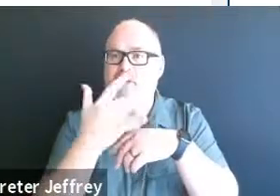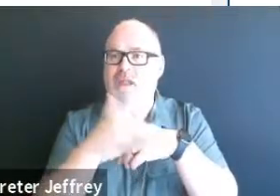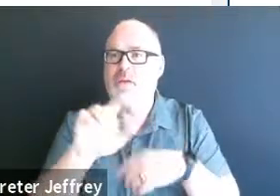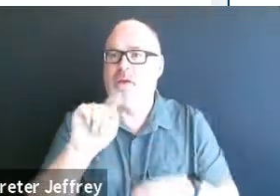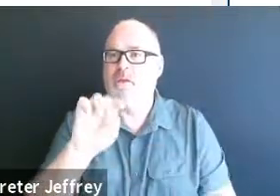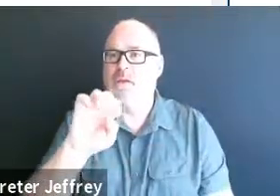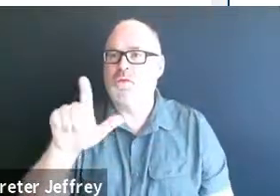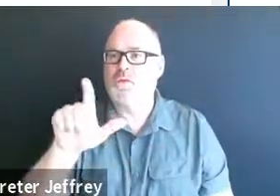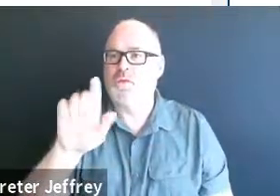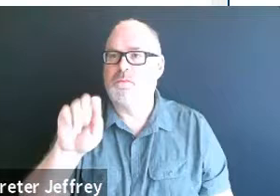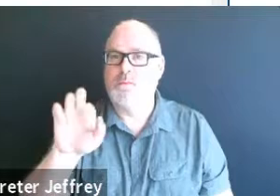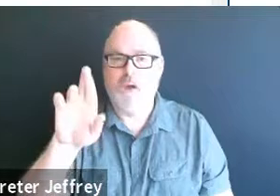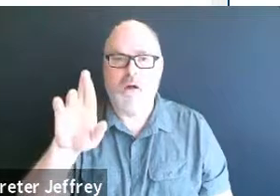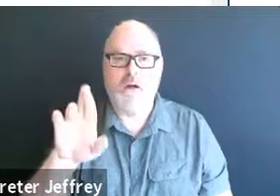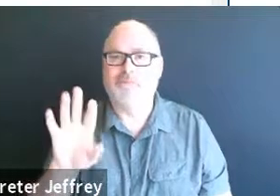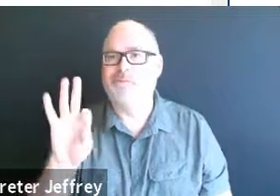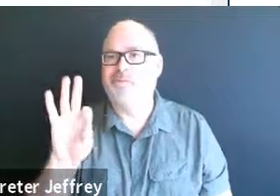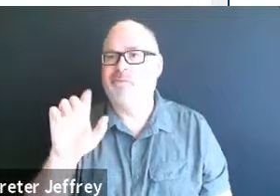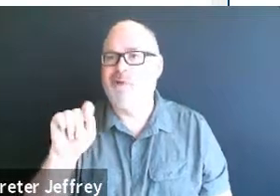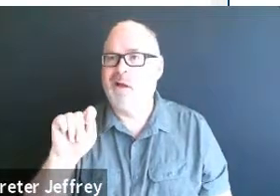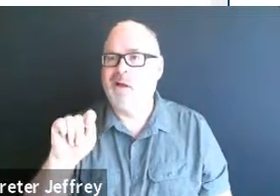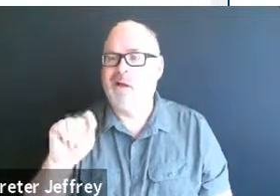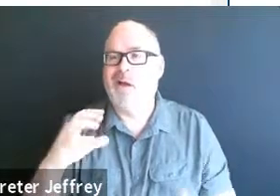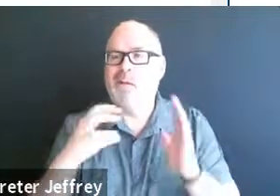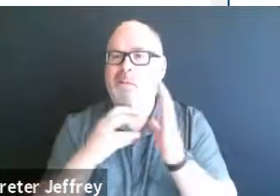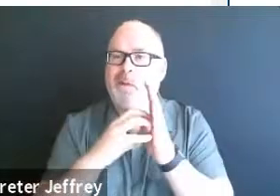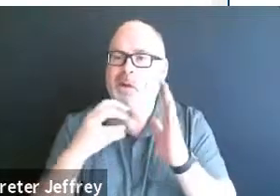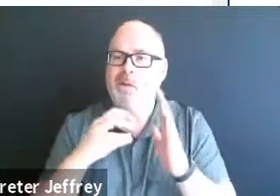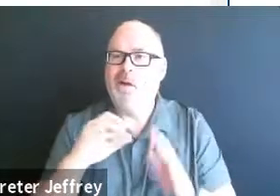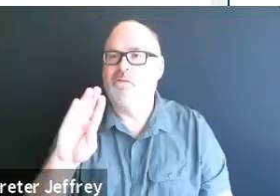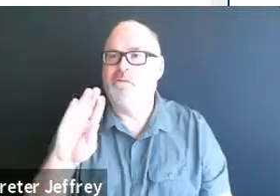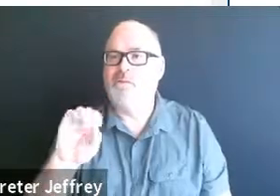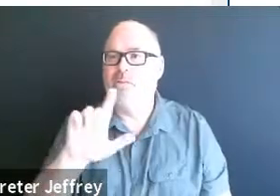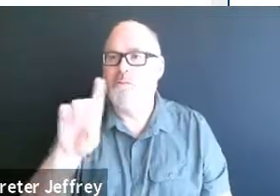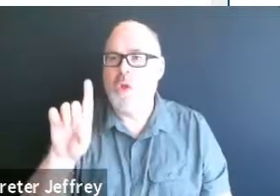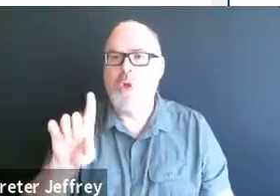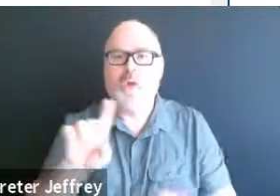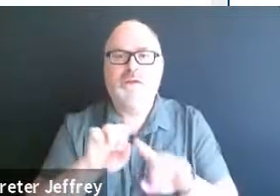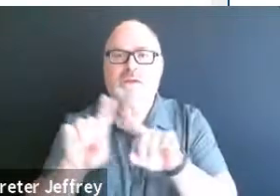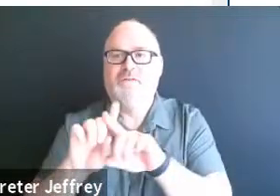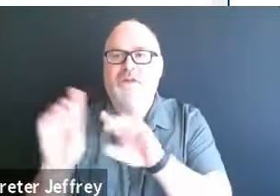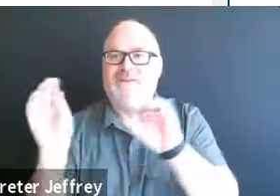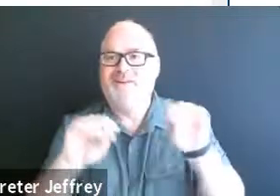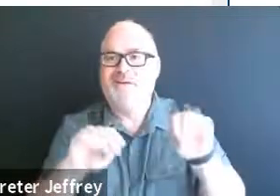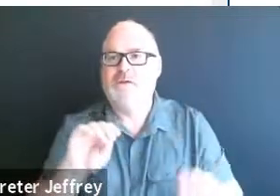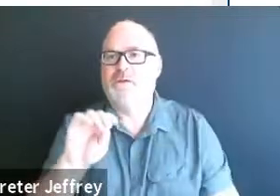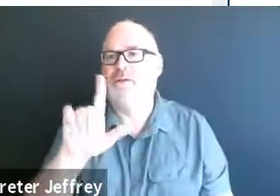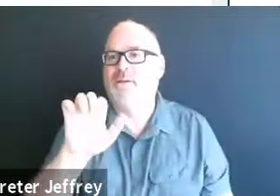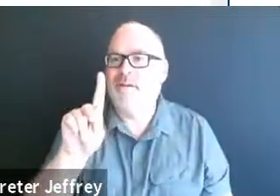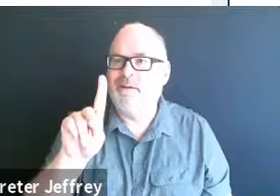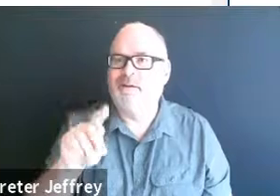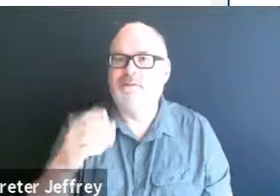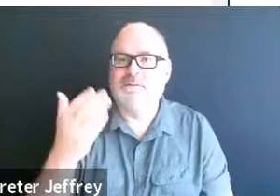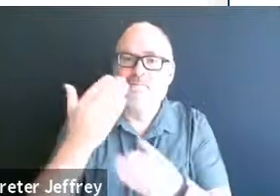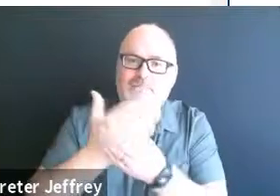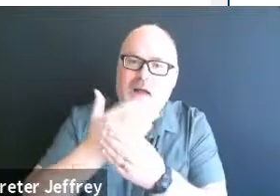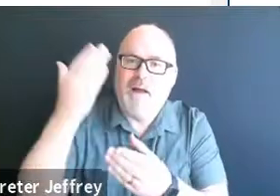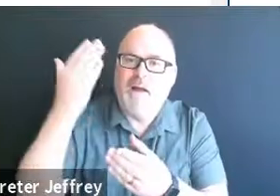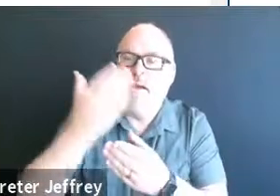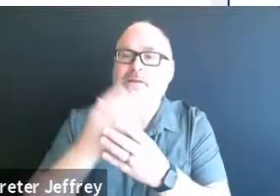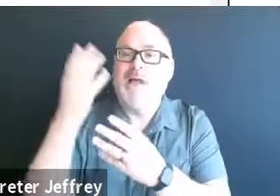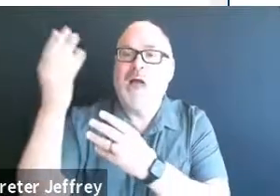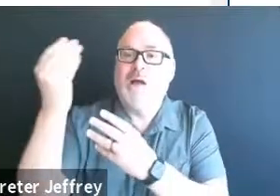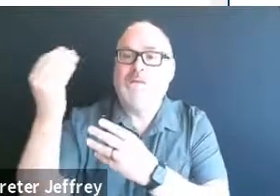toolbar. So font, paragraph, bold, different inserts such as links or files,